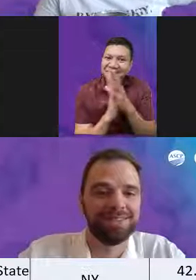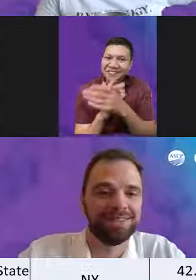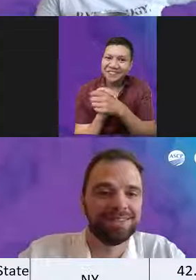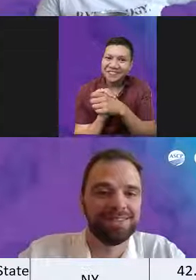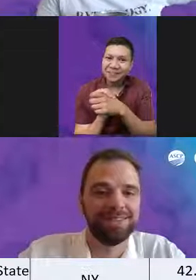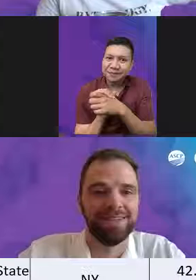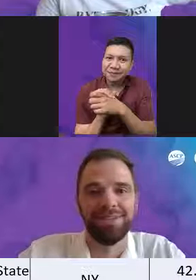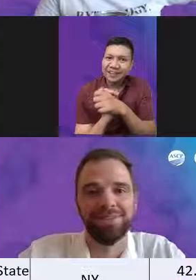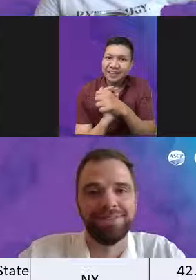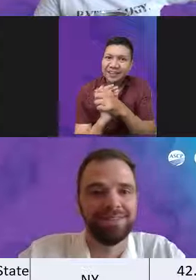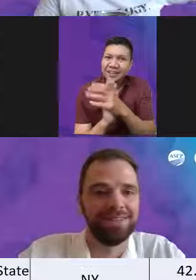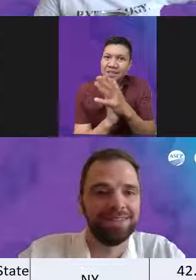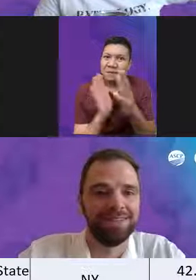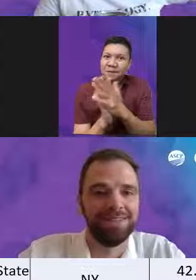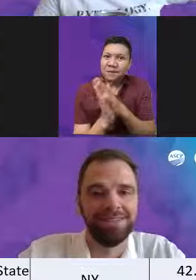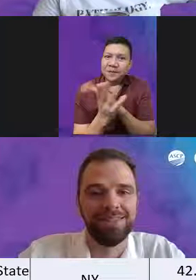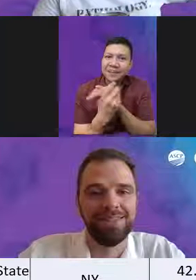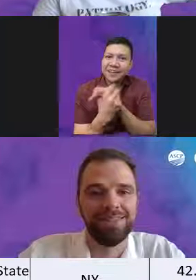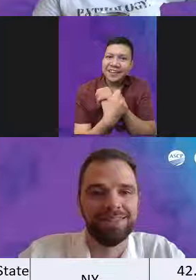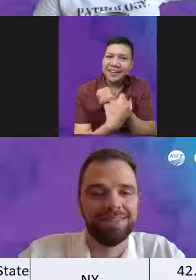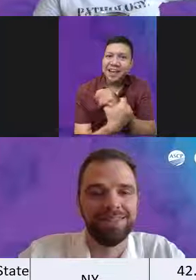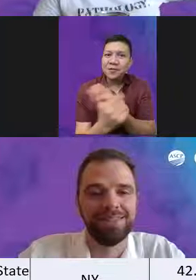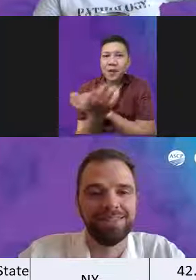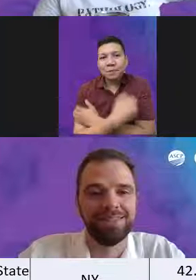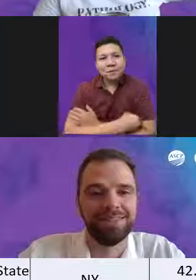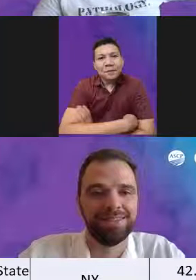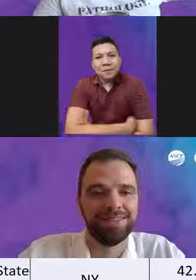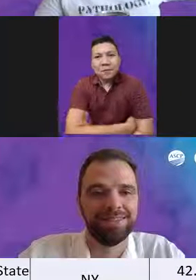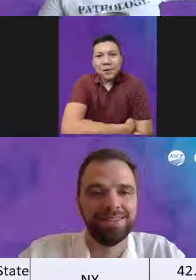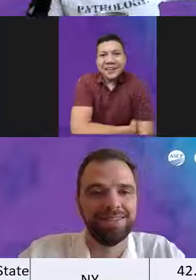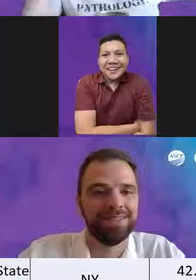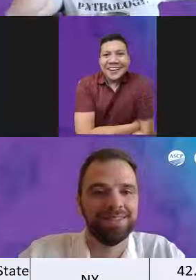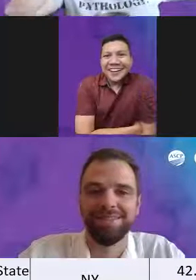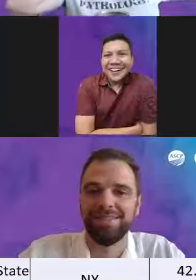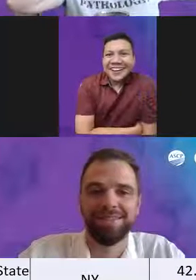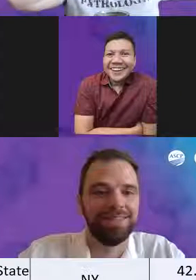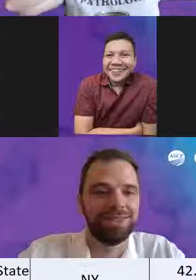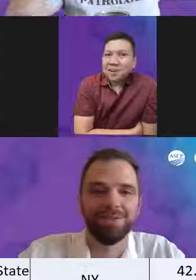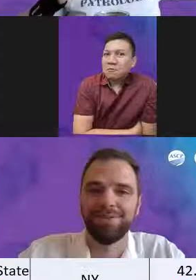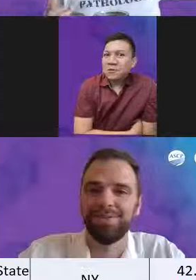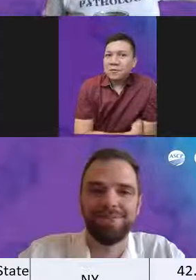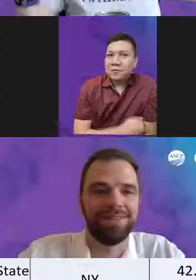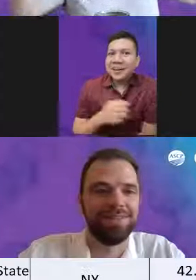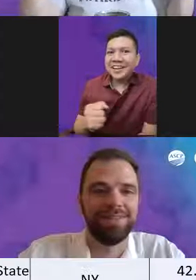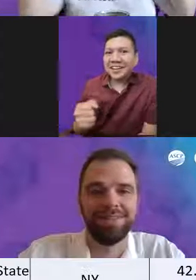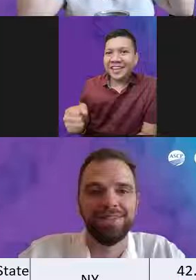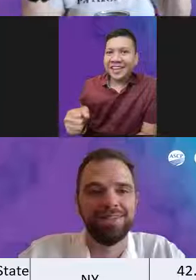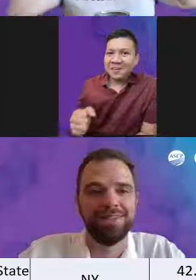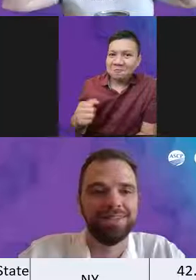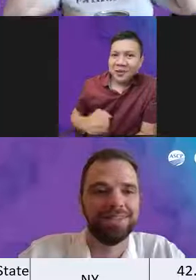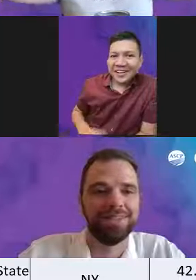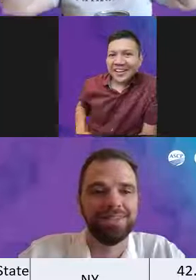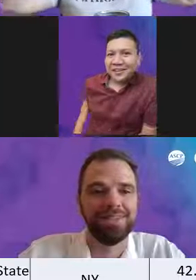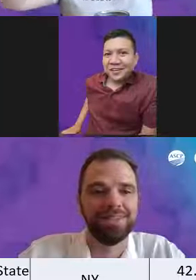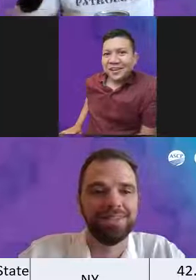vengeance next week, right? Southeast, you're going to bring it back. So they were number two last week. Okay. They're in number nine. So let's